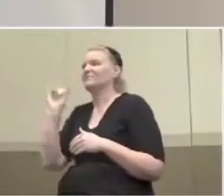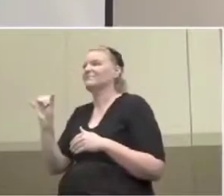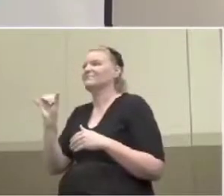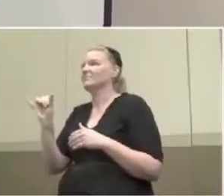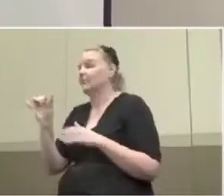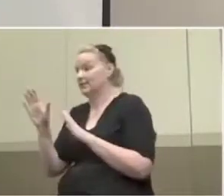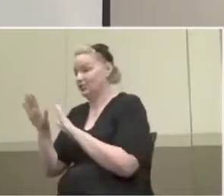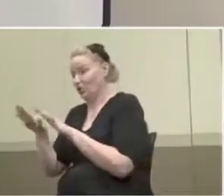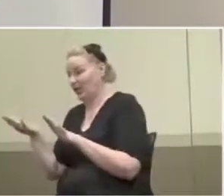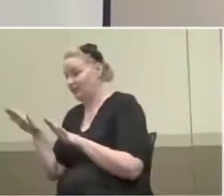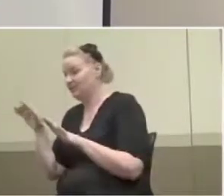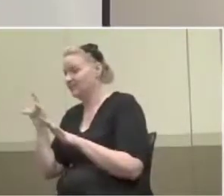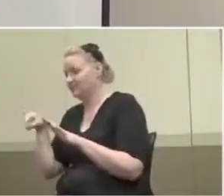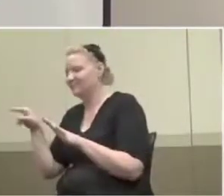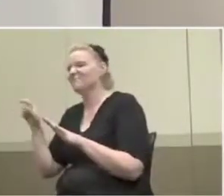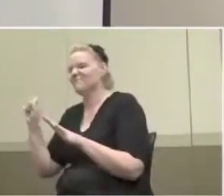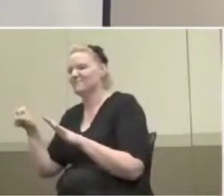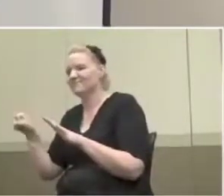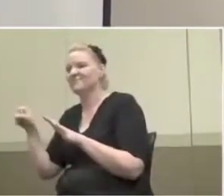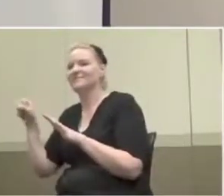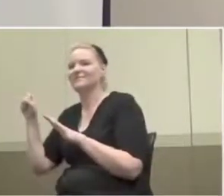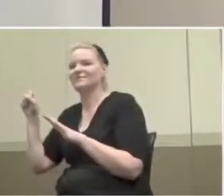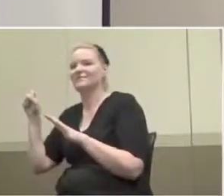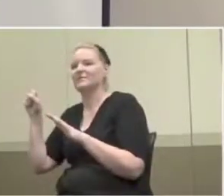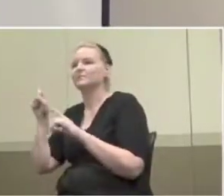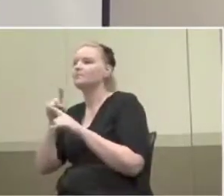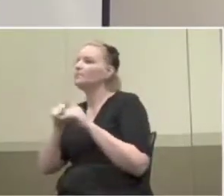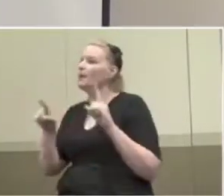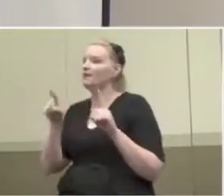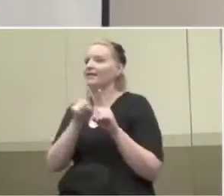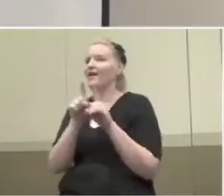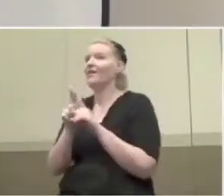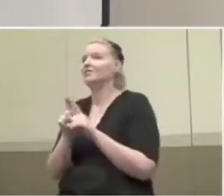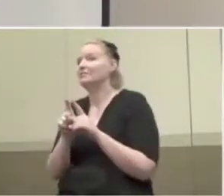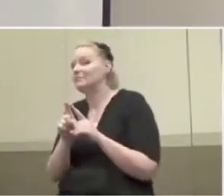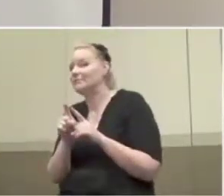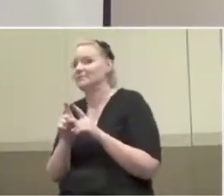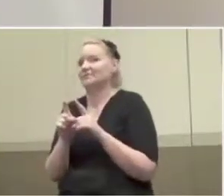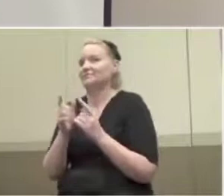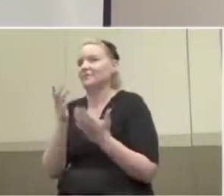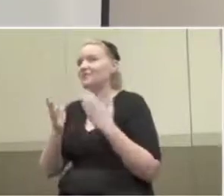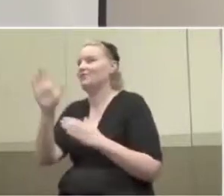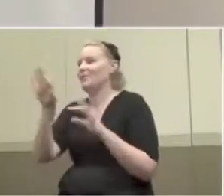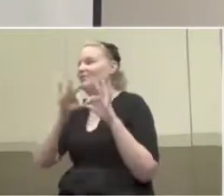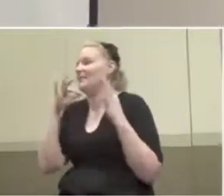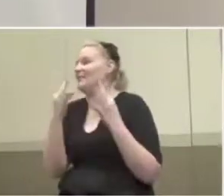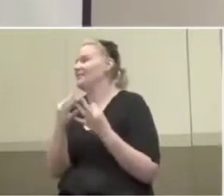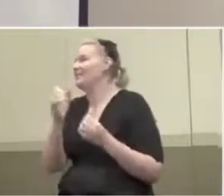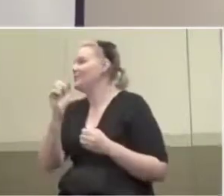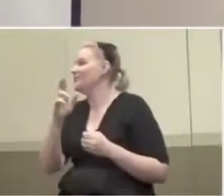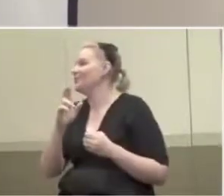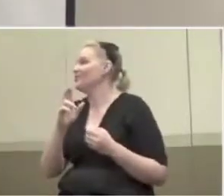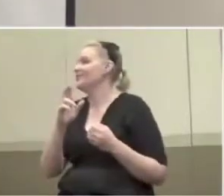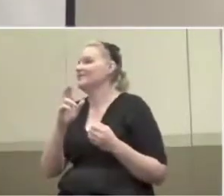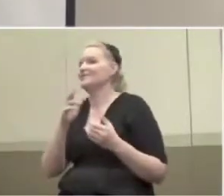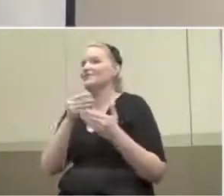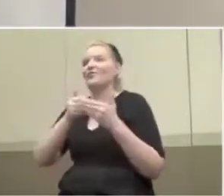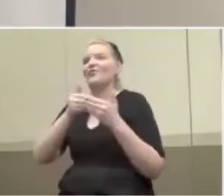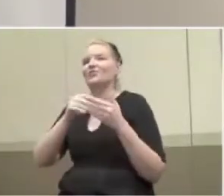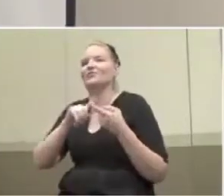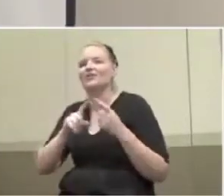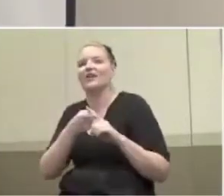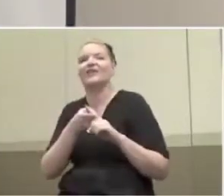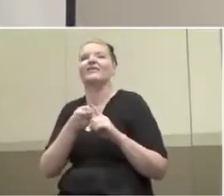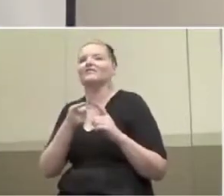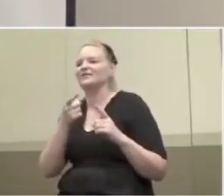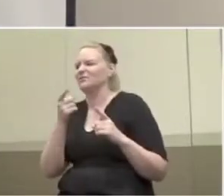kid that's on your mind that's really been bugging you, but also maybe someone in your family or someone close to you that's really been struggling and you've